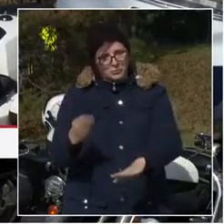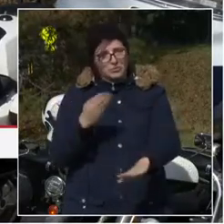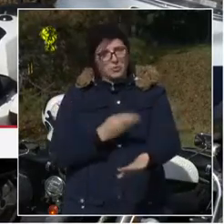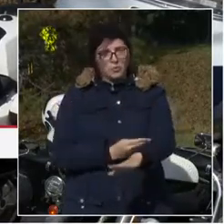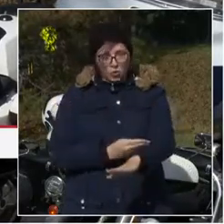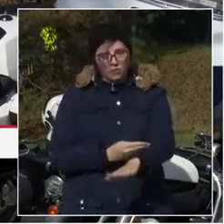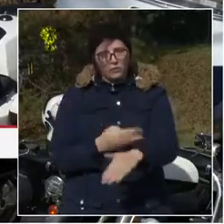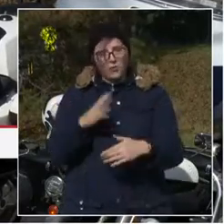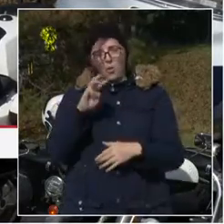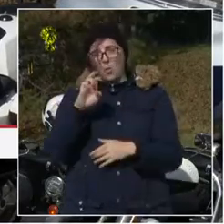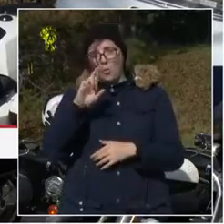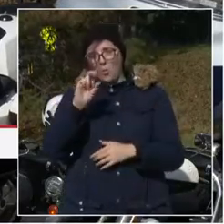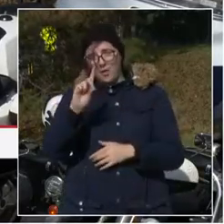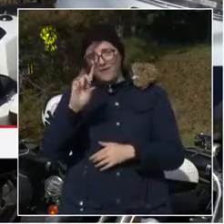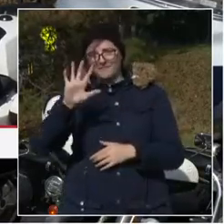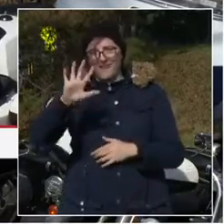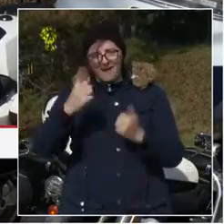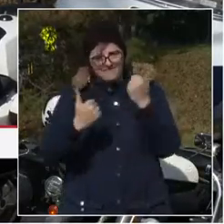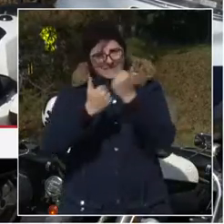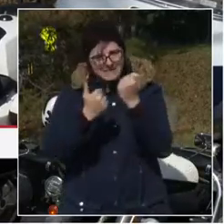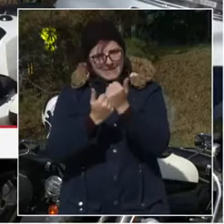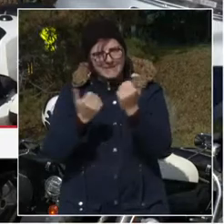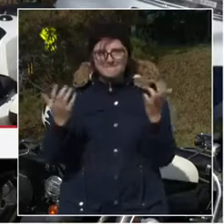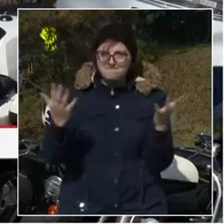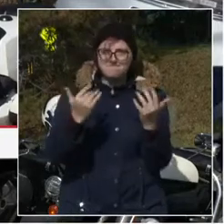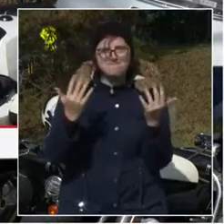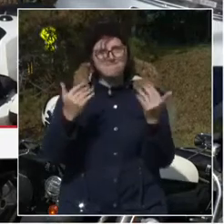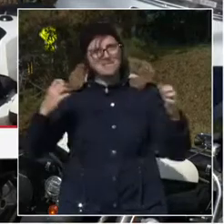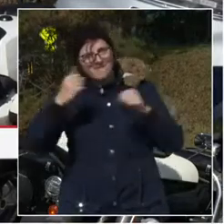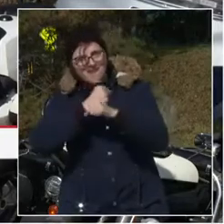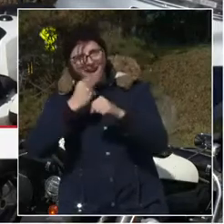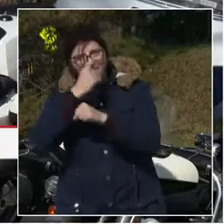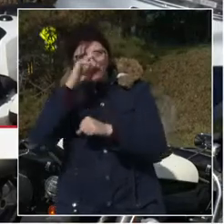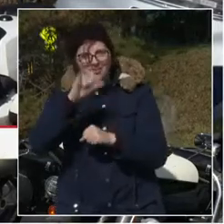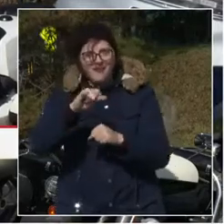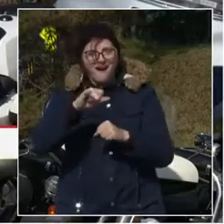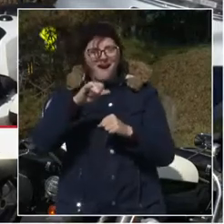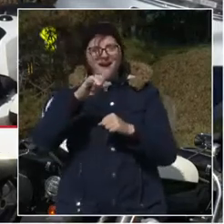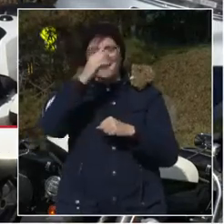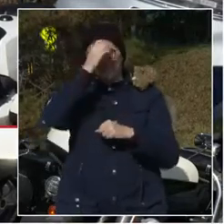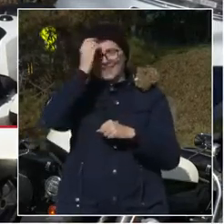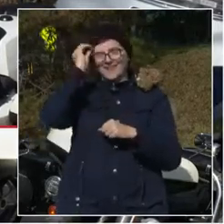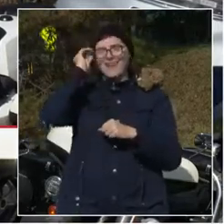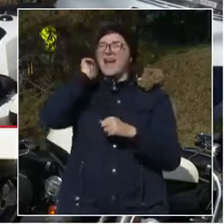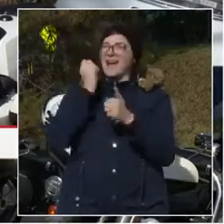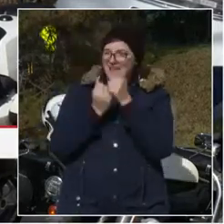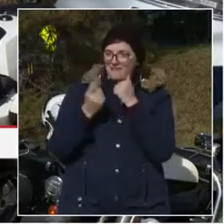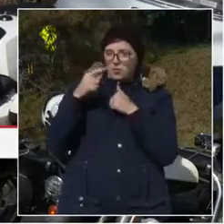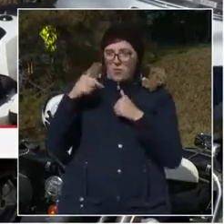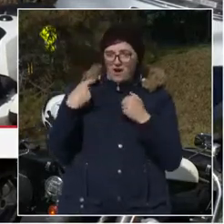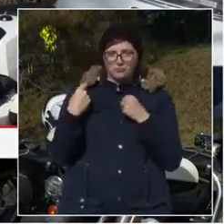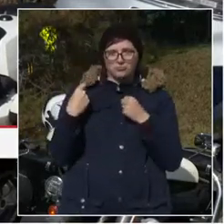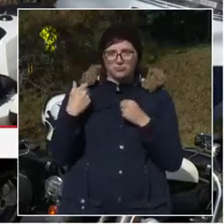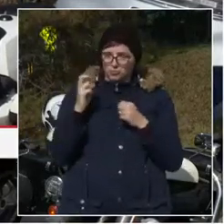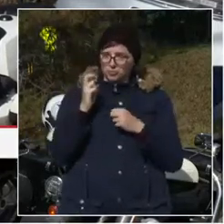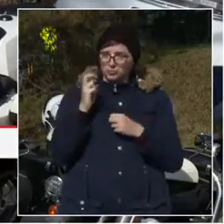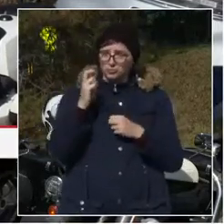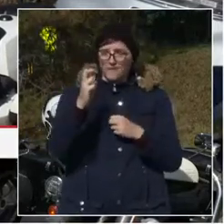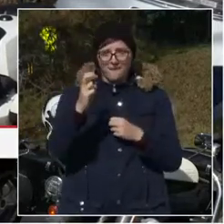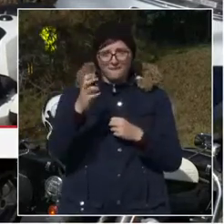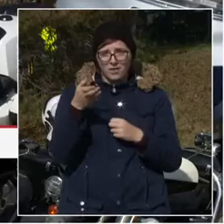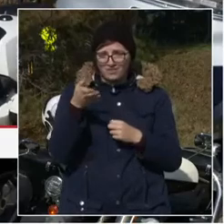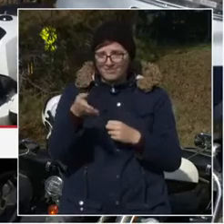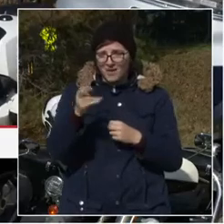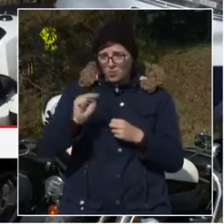by Ward 5 residents and everyone who travels the North Capitol Street corridor or lives along the